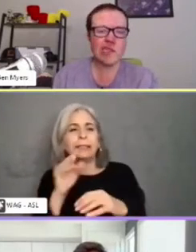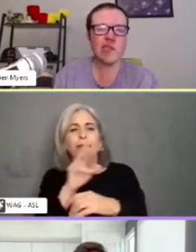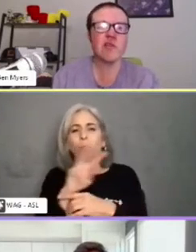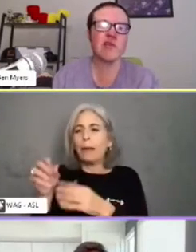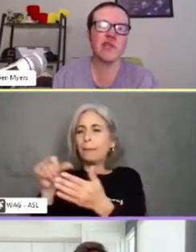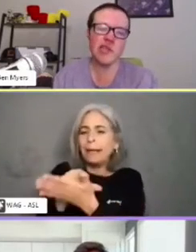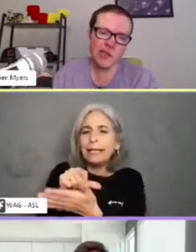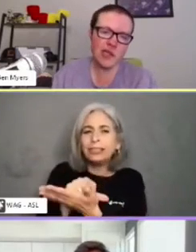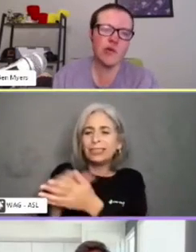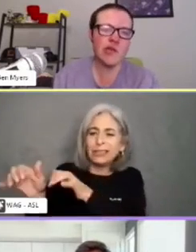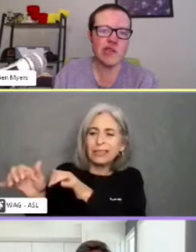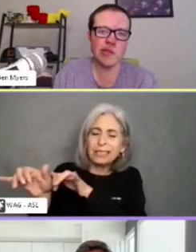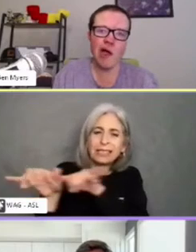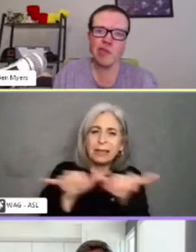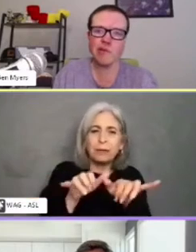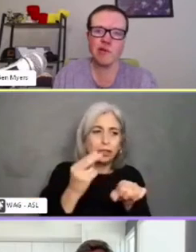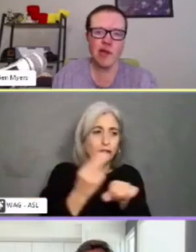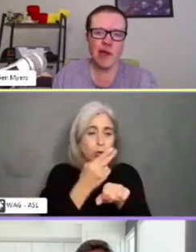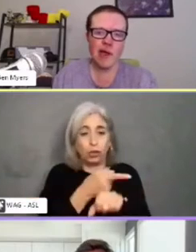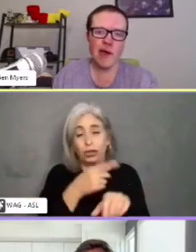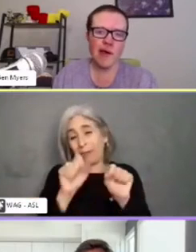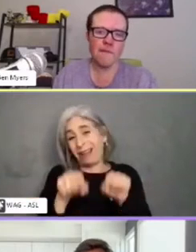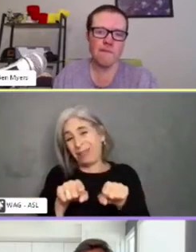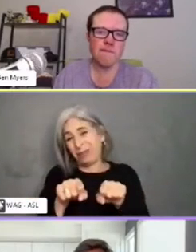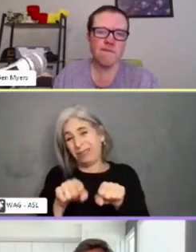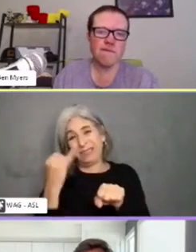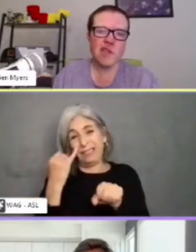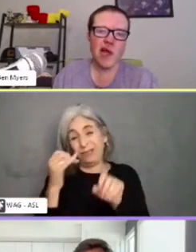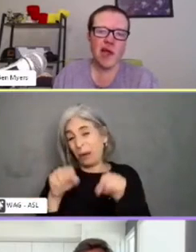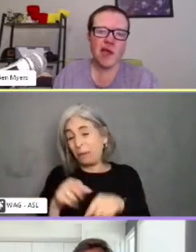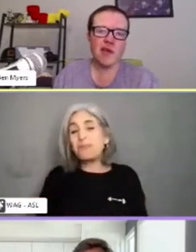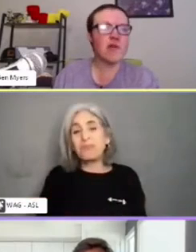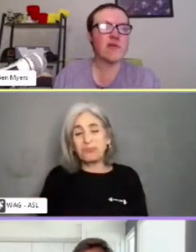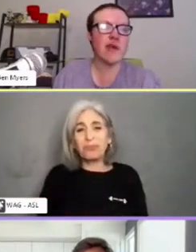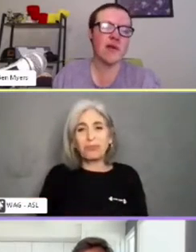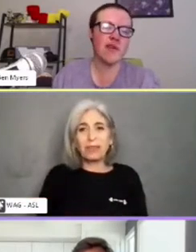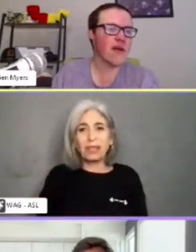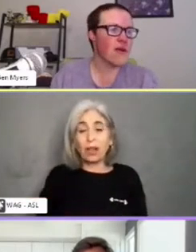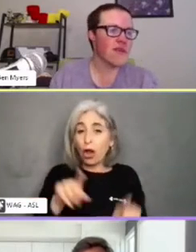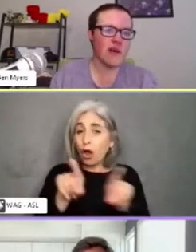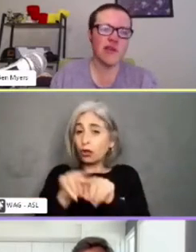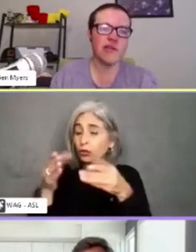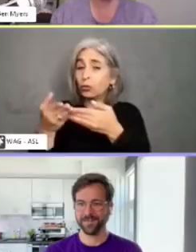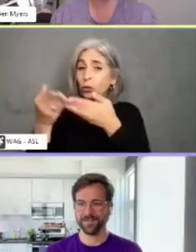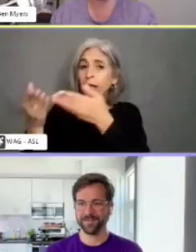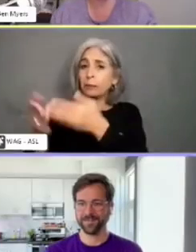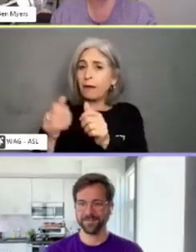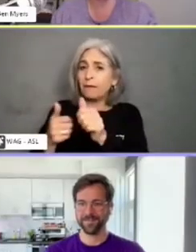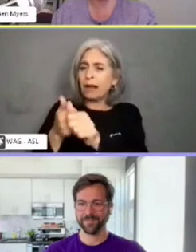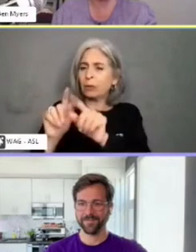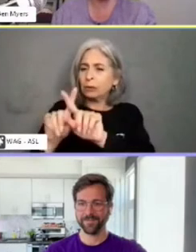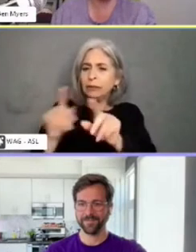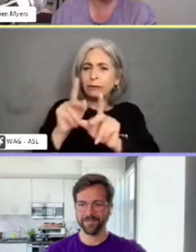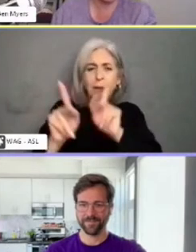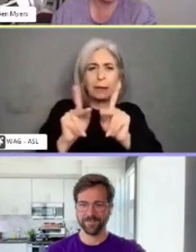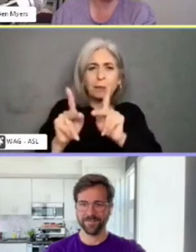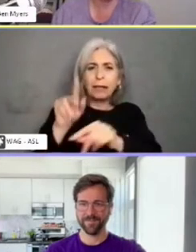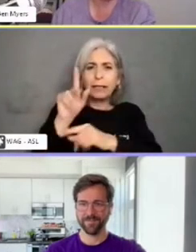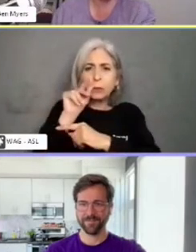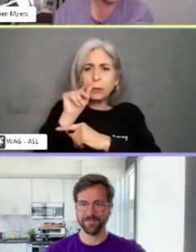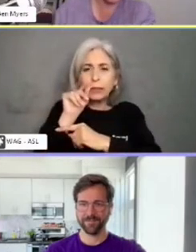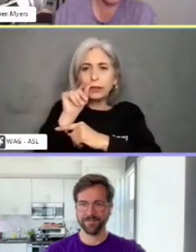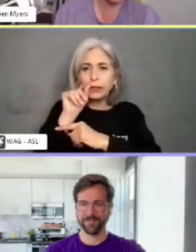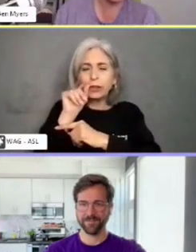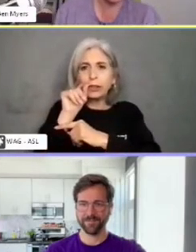as similarly as your users as possible. I also recommend following various people on Twitter.